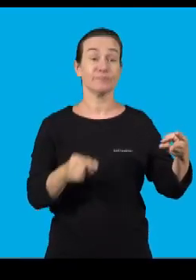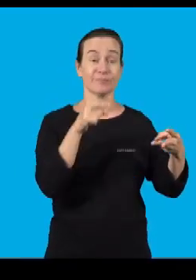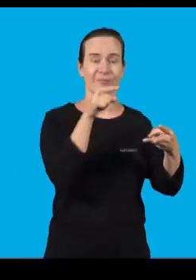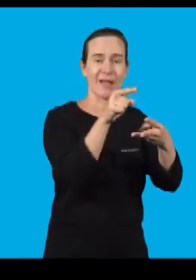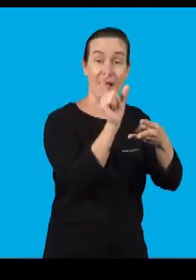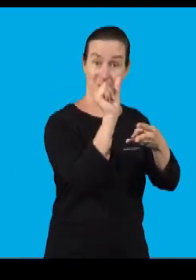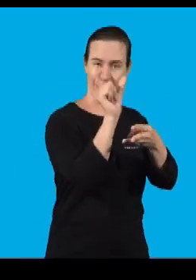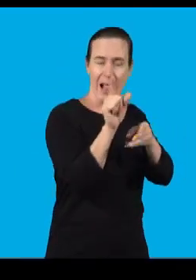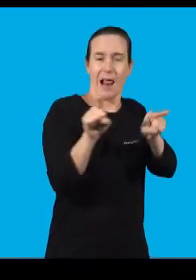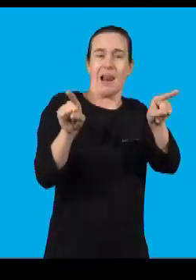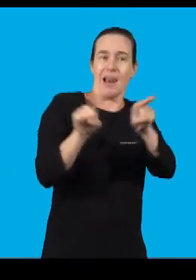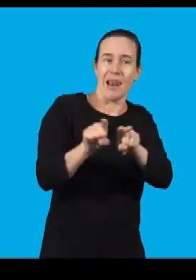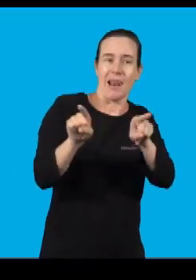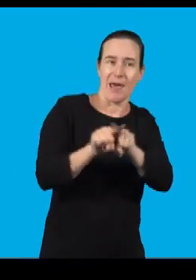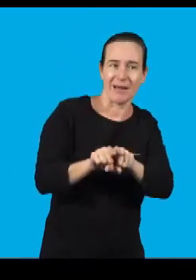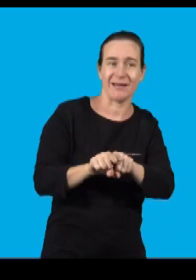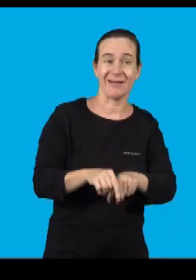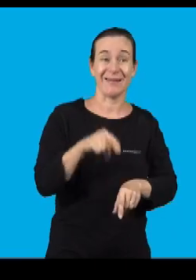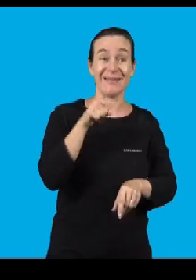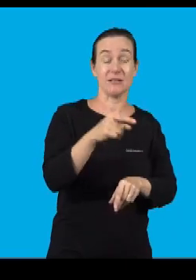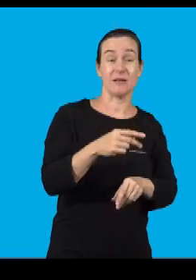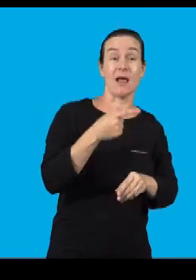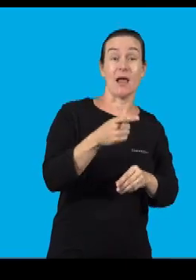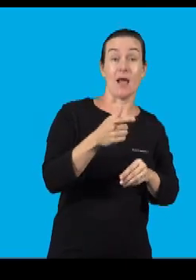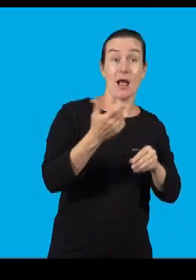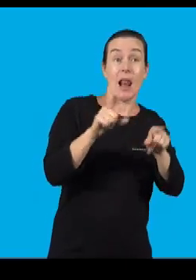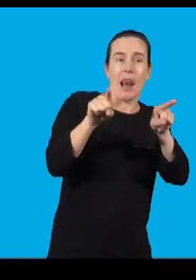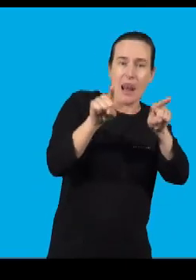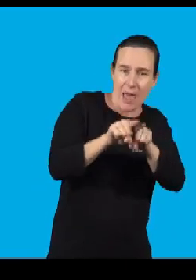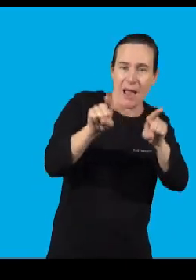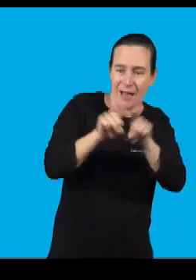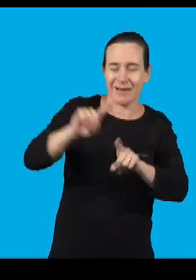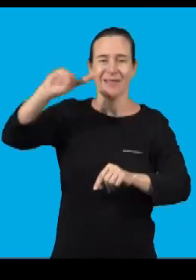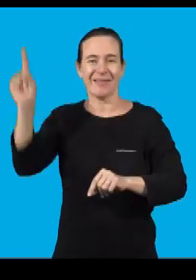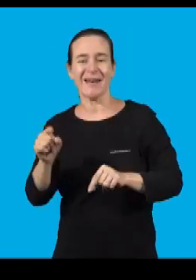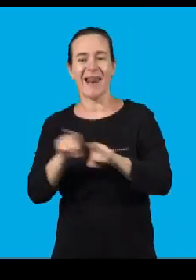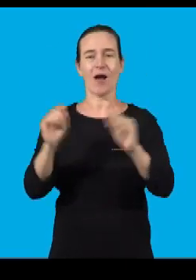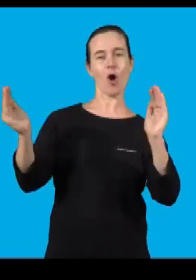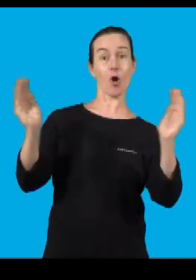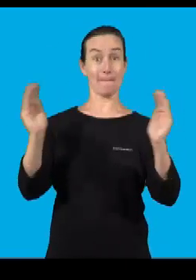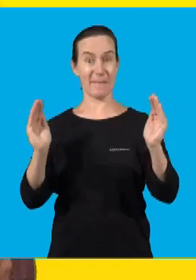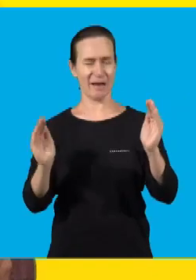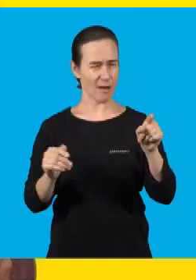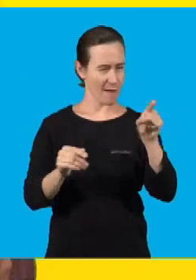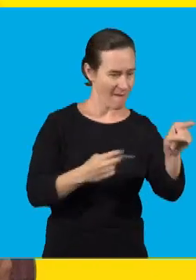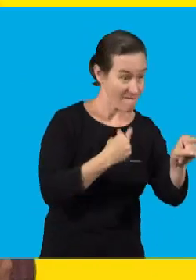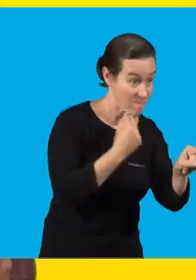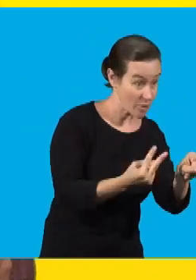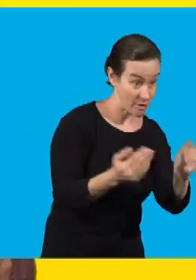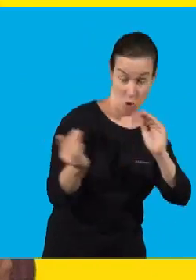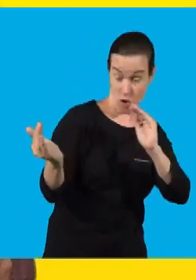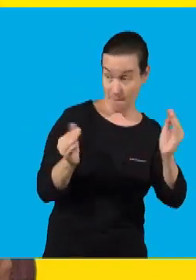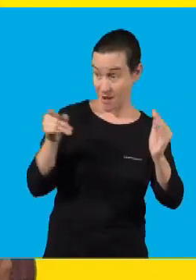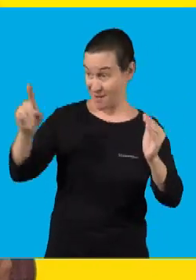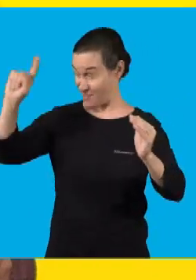like or as. As soon as you see like or as, it's a simile. When there's a direct comparison with no like or as,